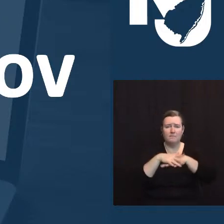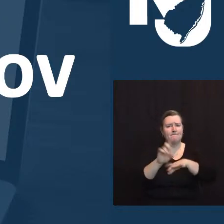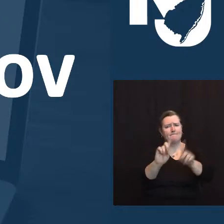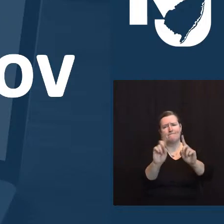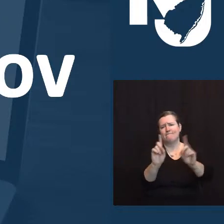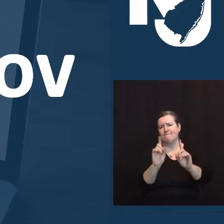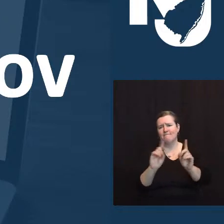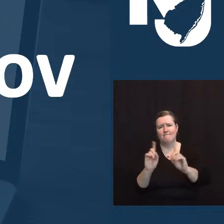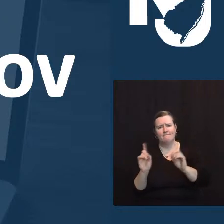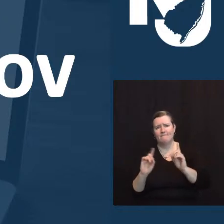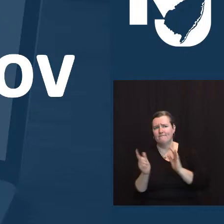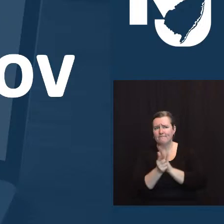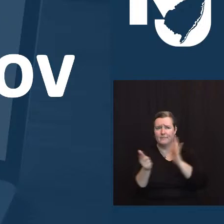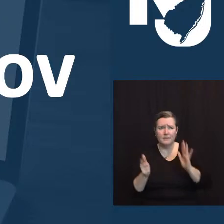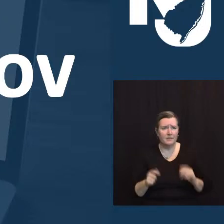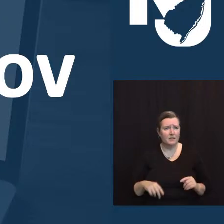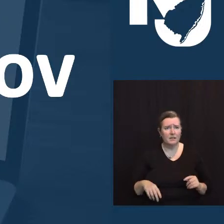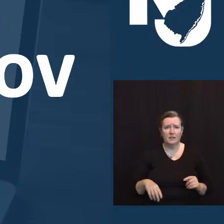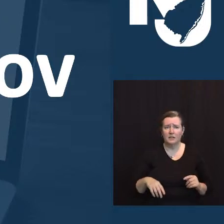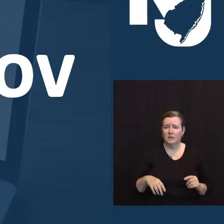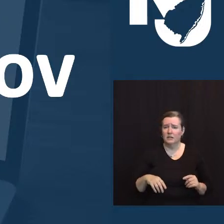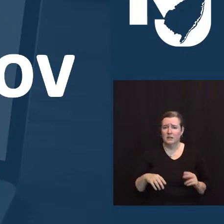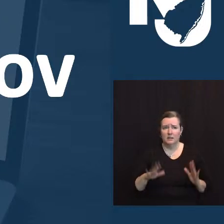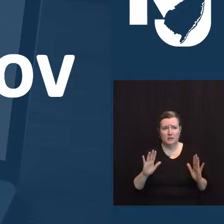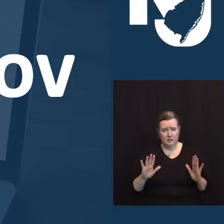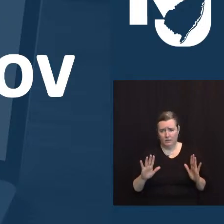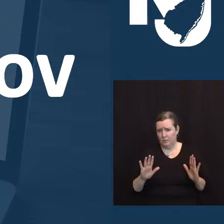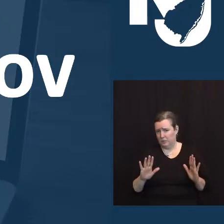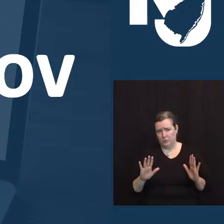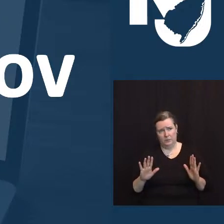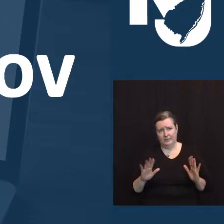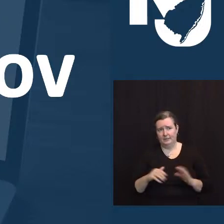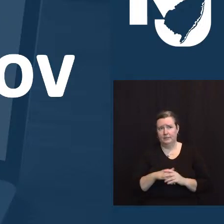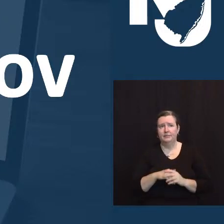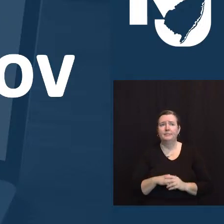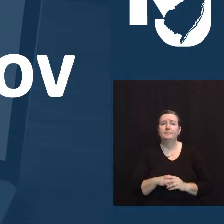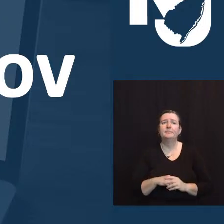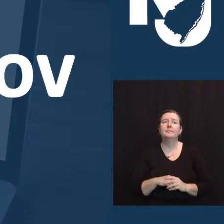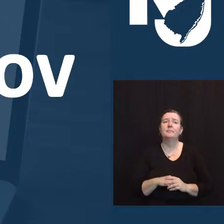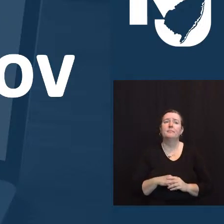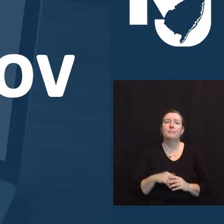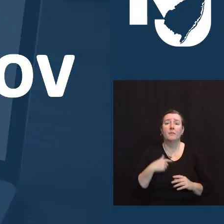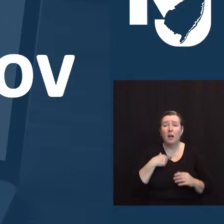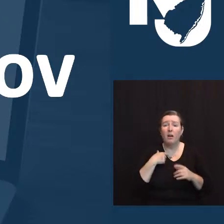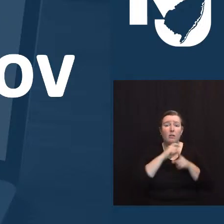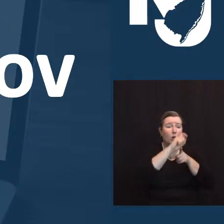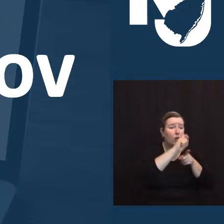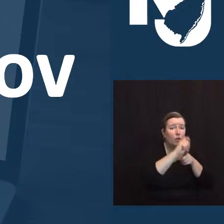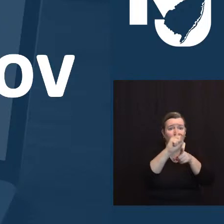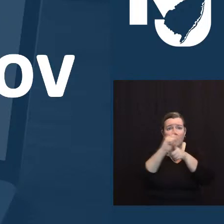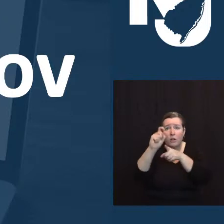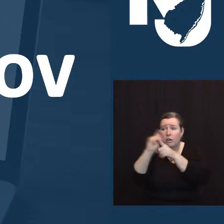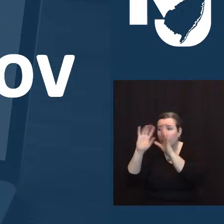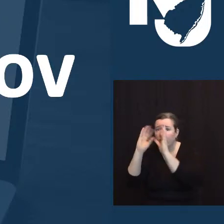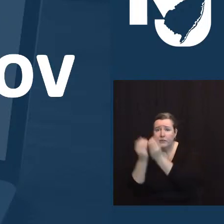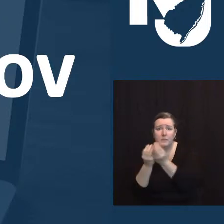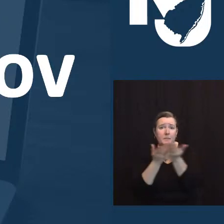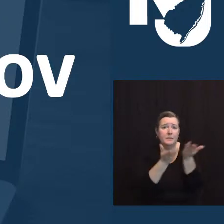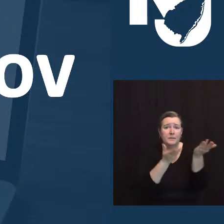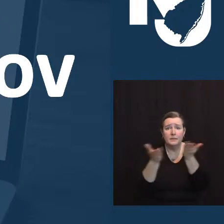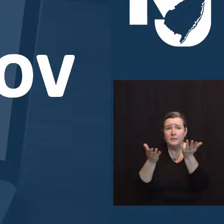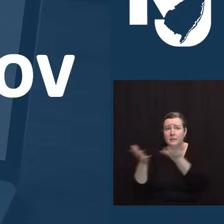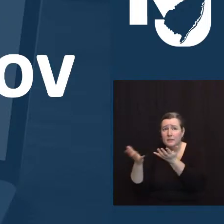this virus. In the many hundreds of calls I've made to families, especially those who lost a loved one in the spring into the